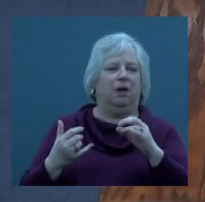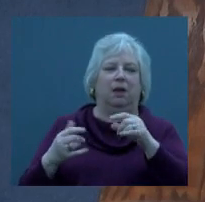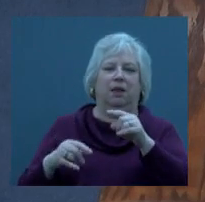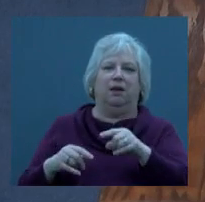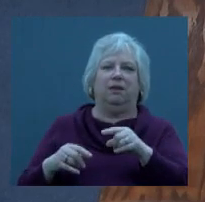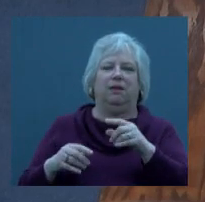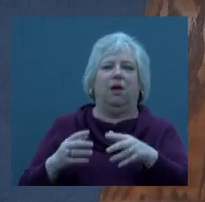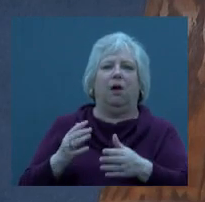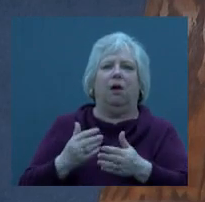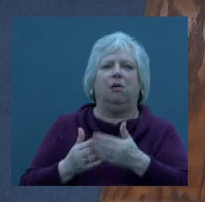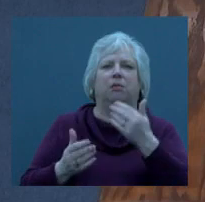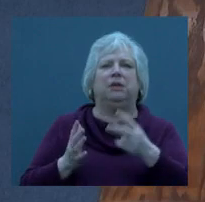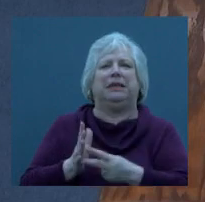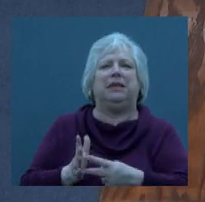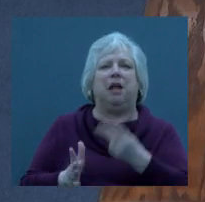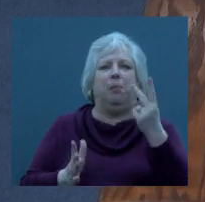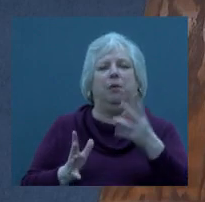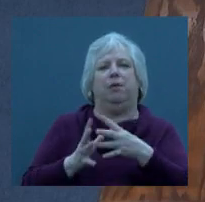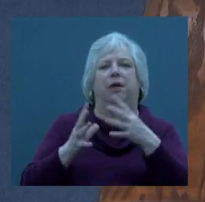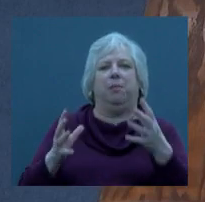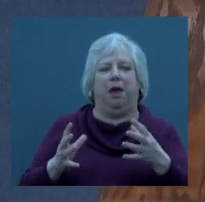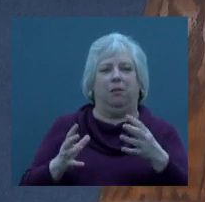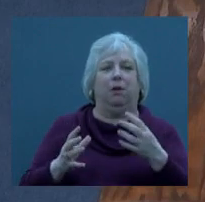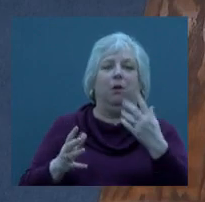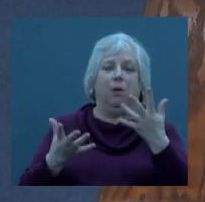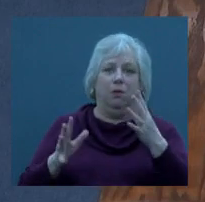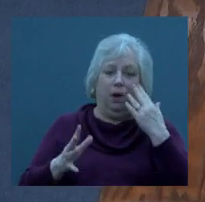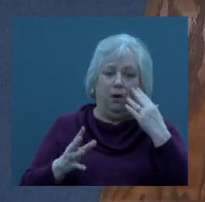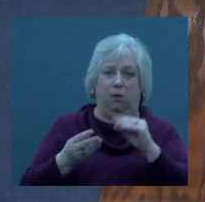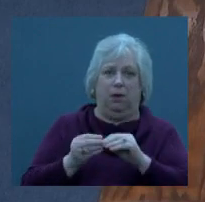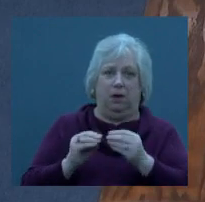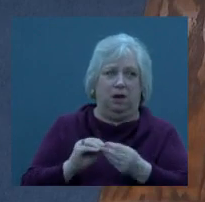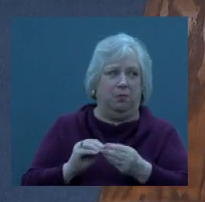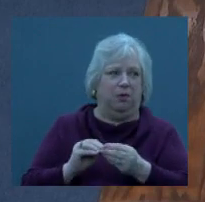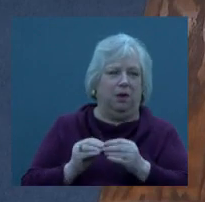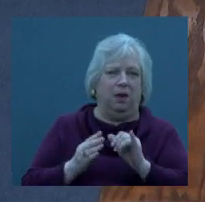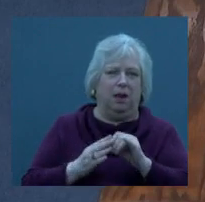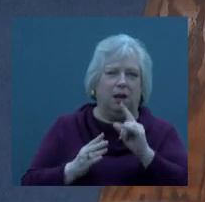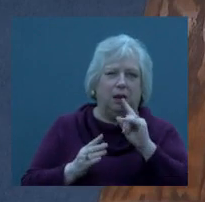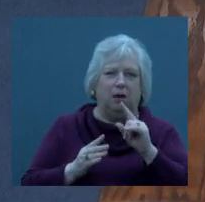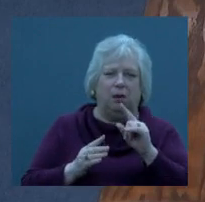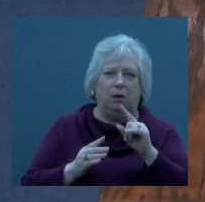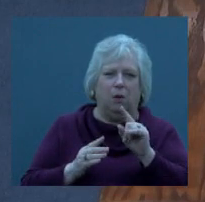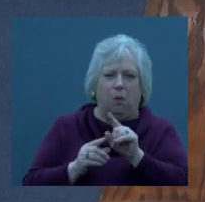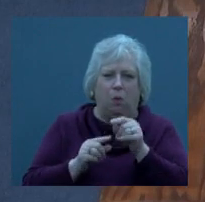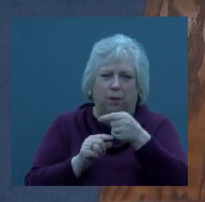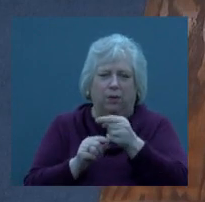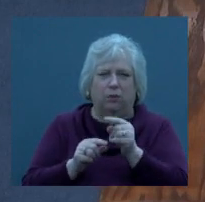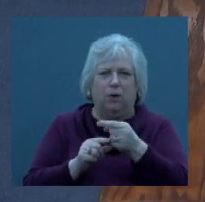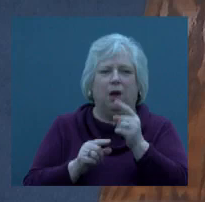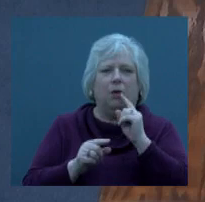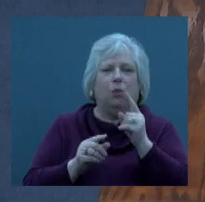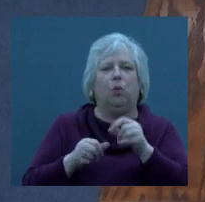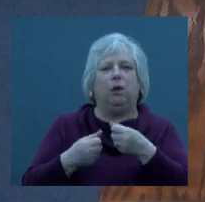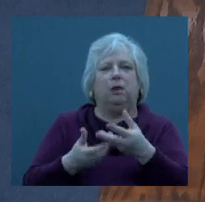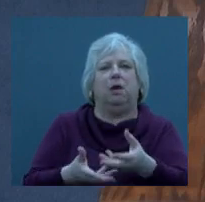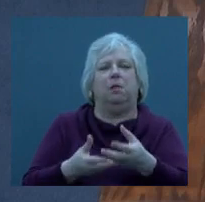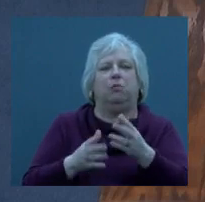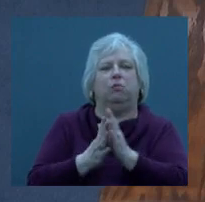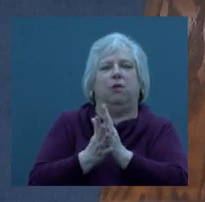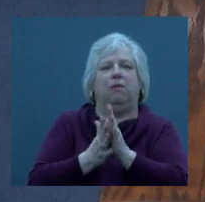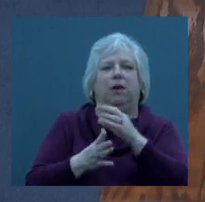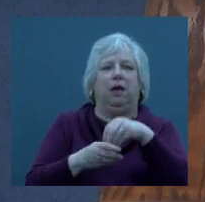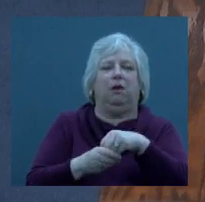is practically double that. We already know the numbers. That little horn that goes around is going to dump eventually traffic into